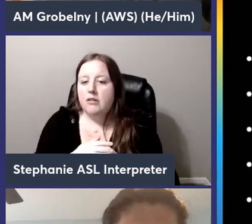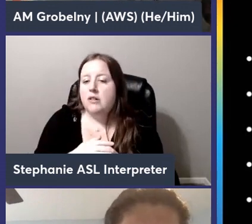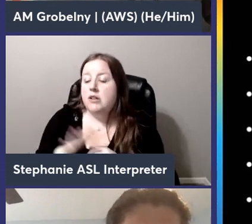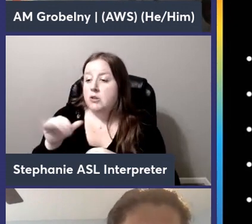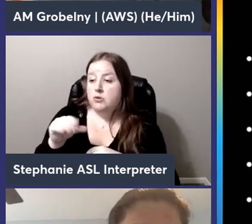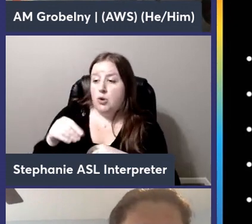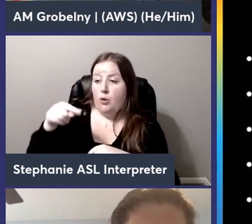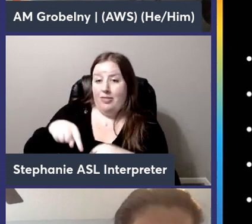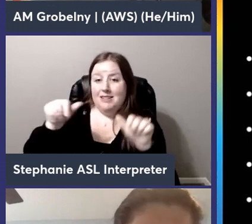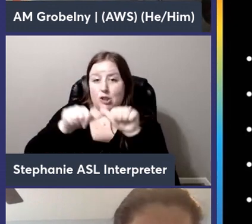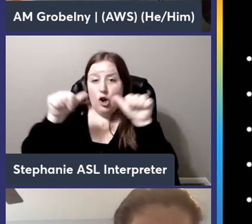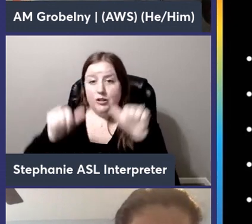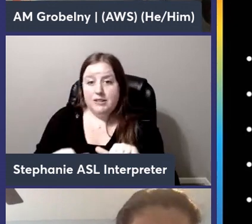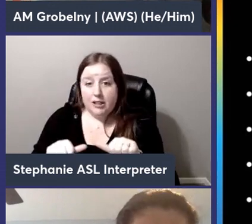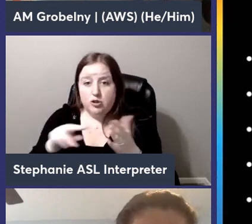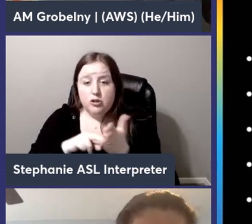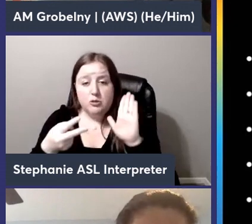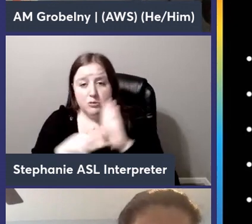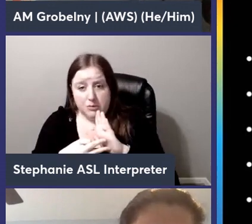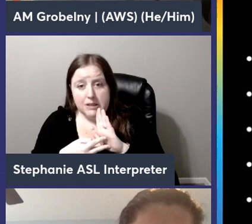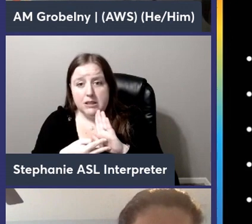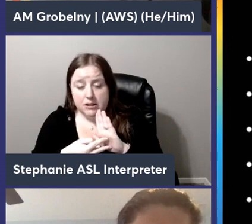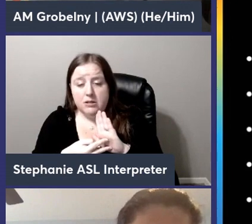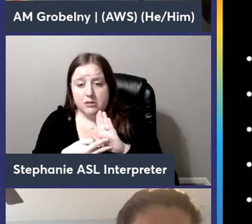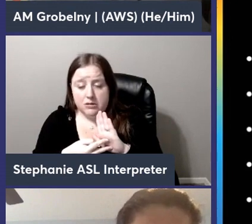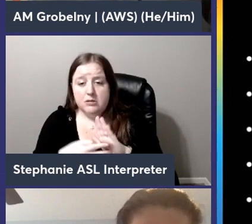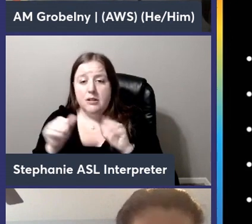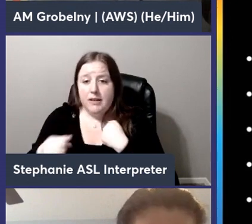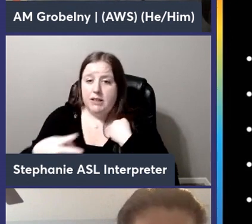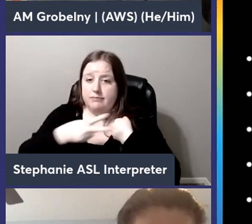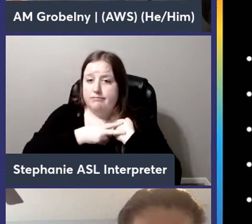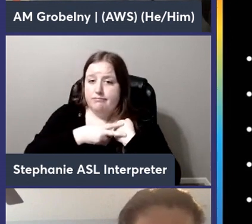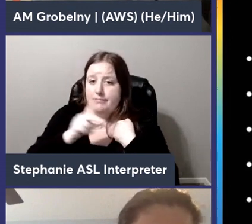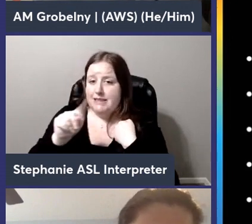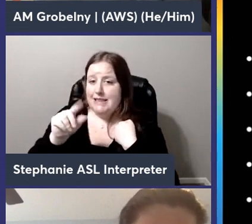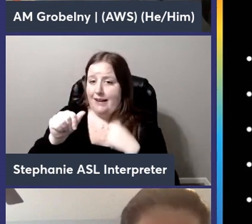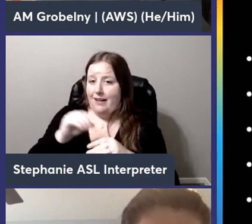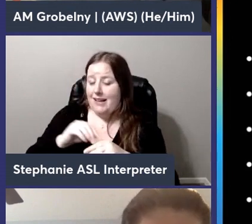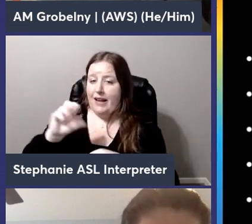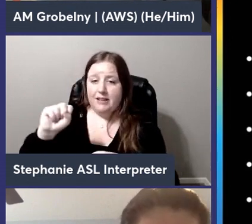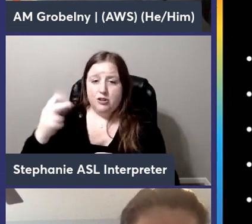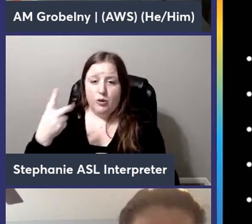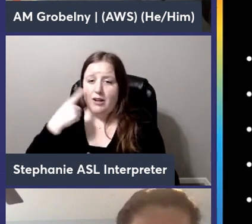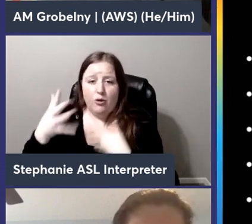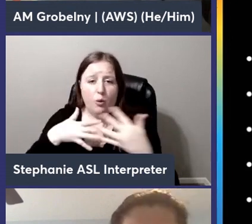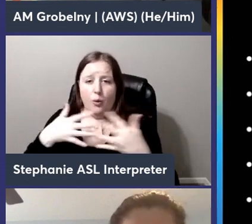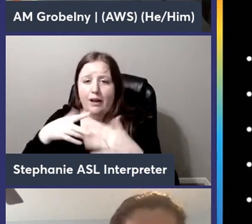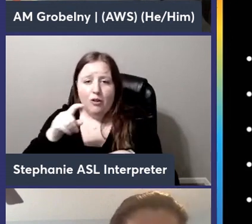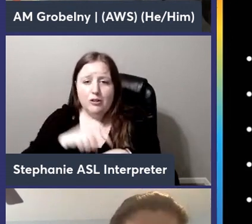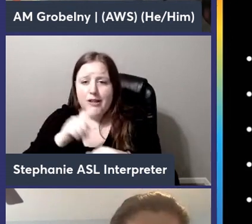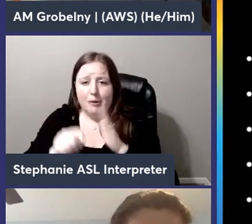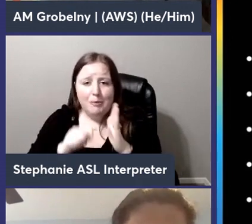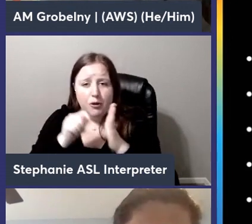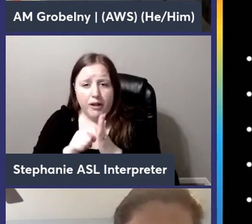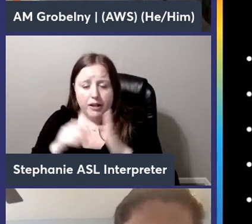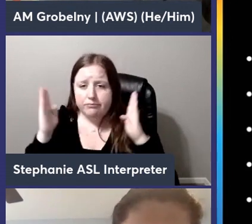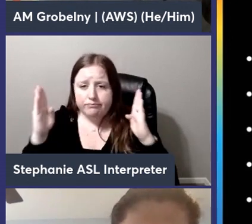this architecture now lets them basically keep the data in S3 for whatever time frame they want. And